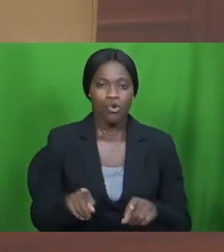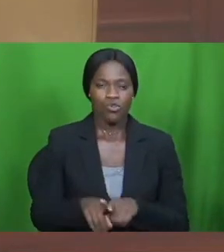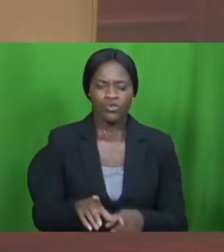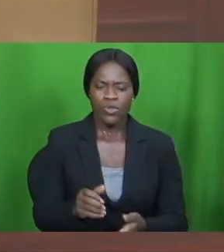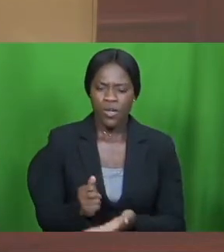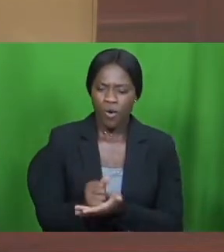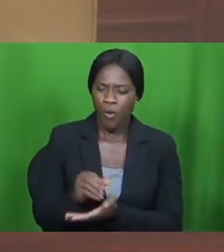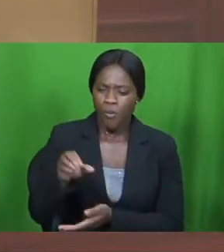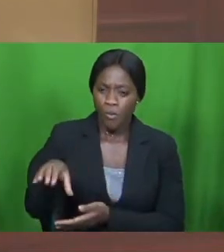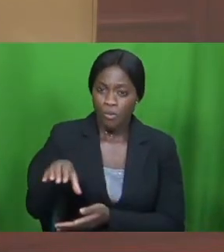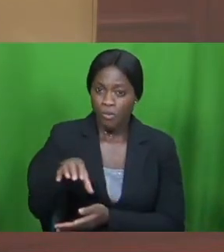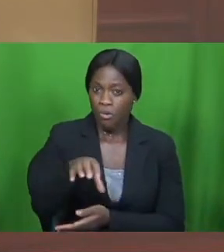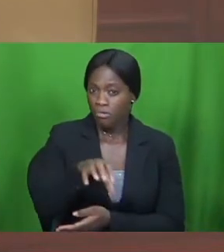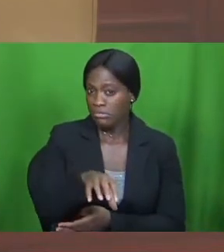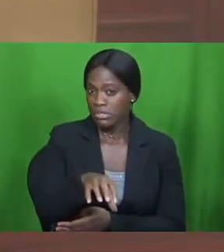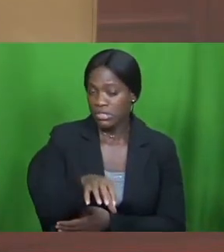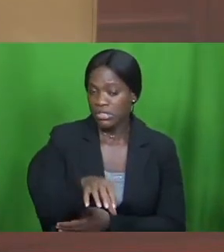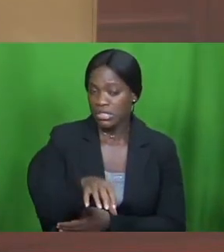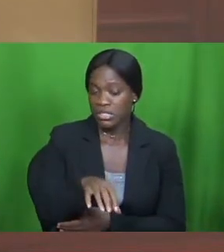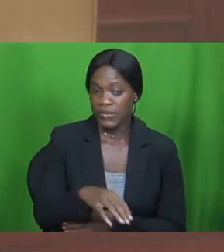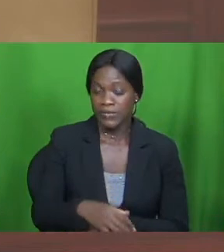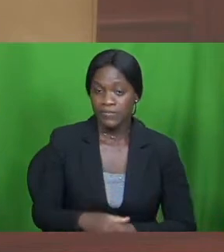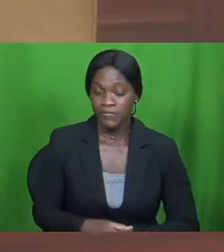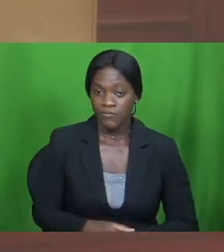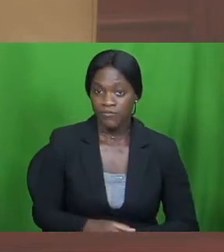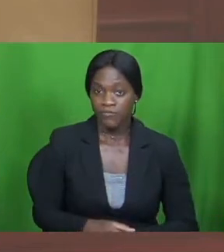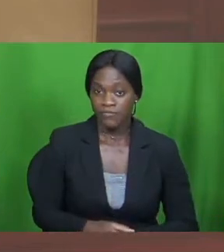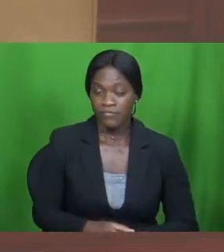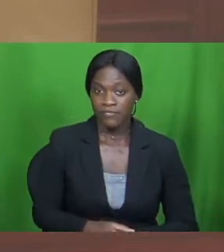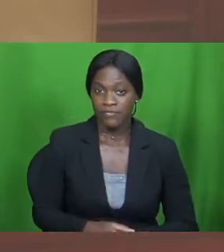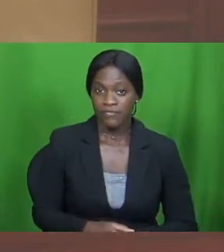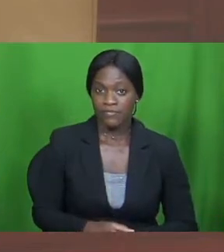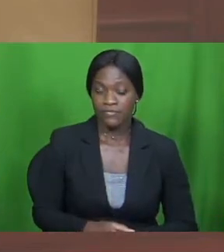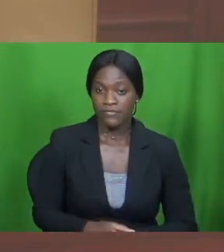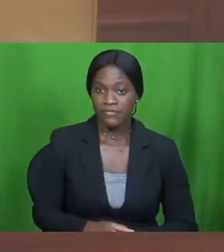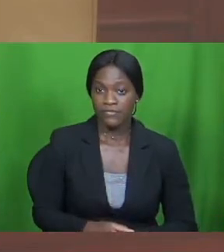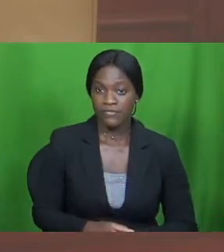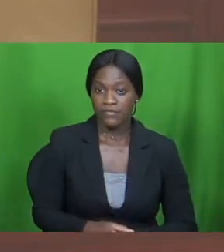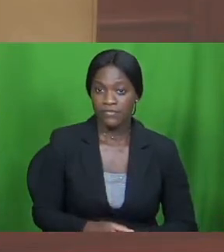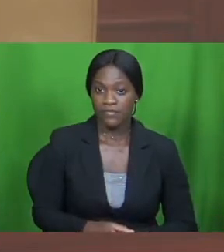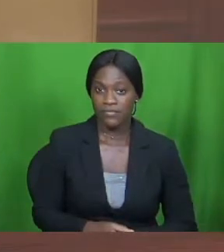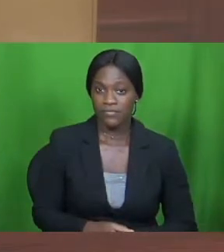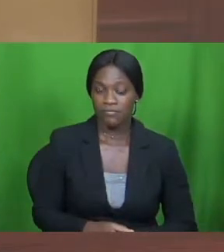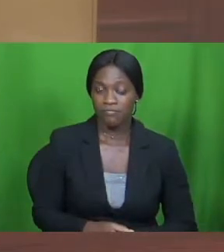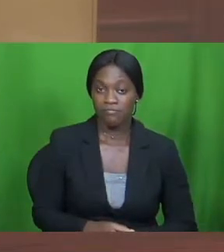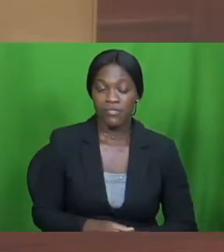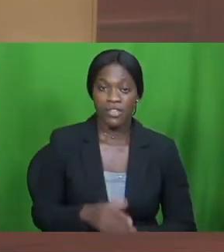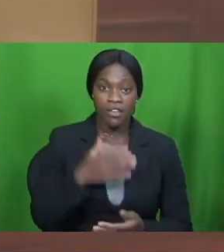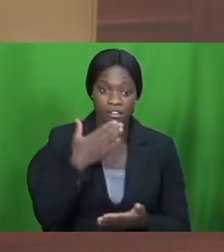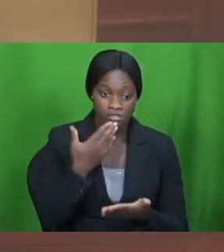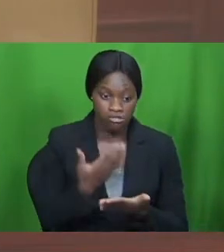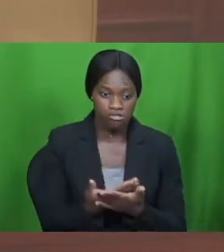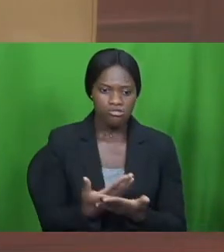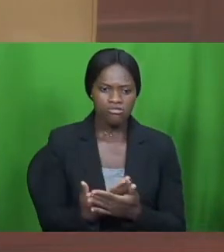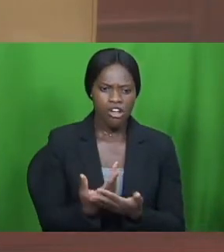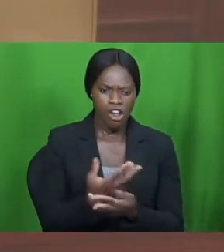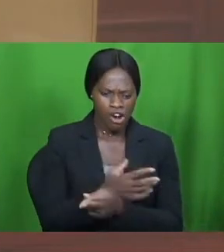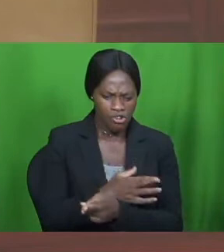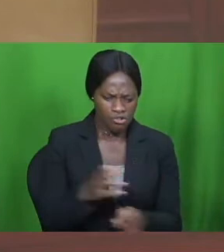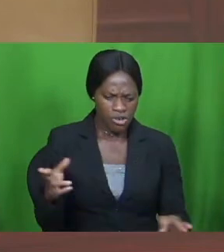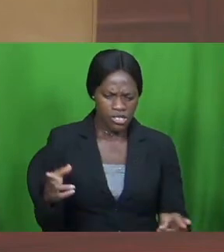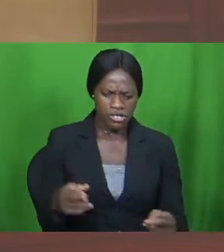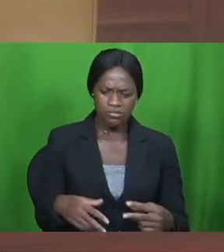community with admiration, even after Parliament. He was affable, a problem solver, a